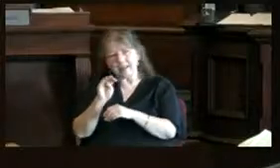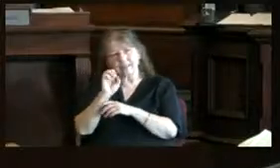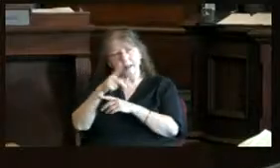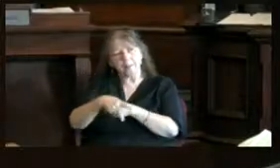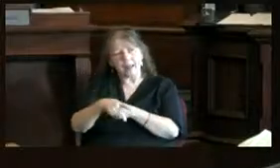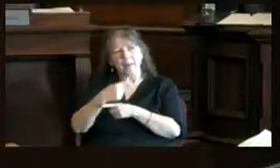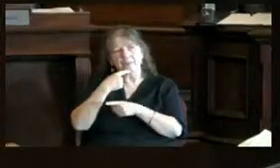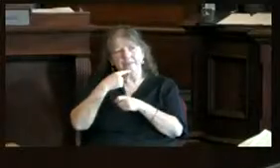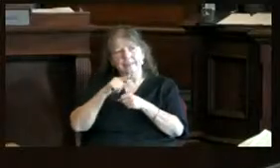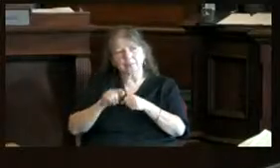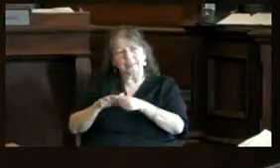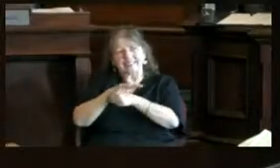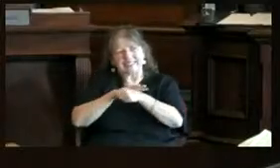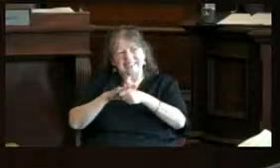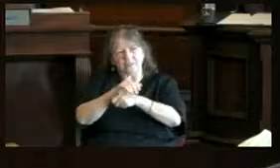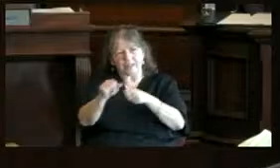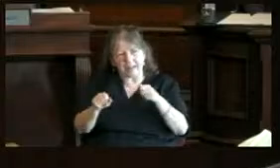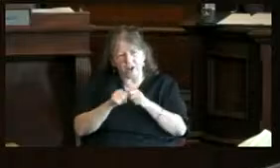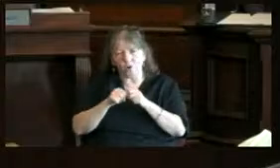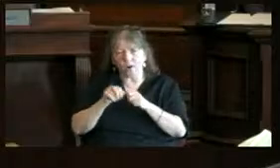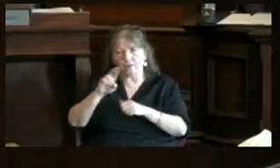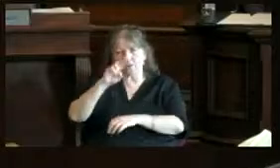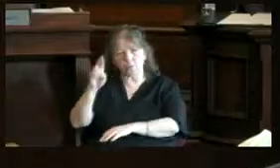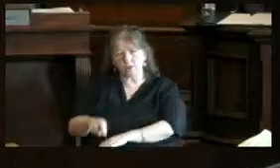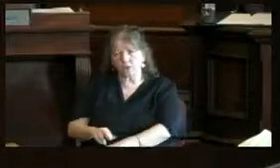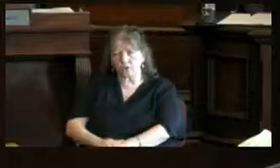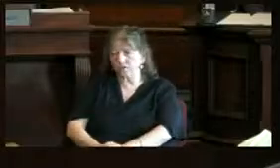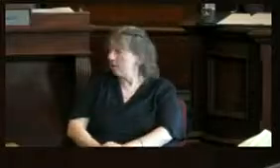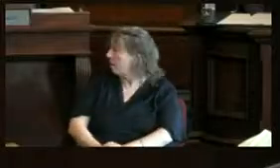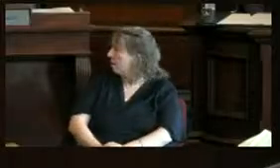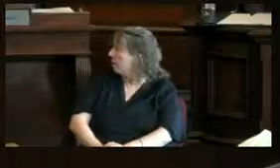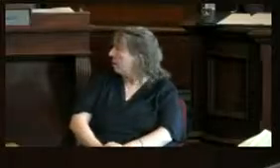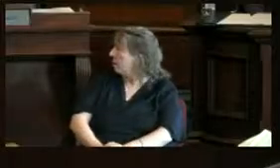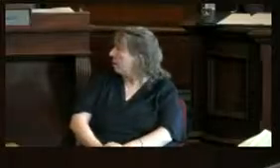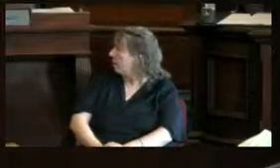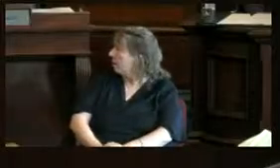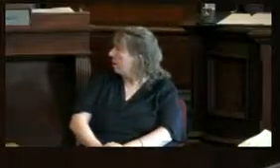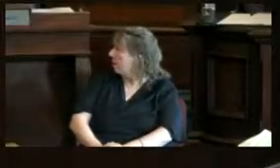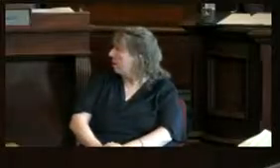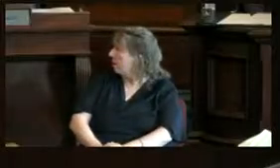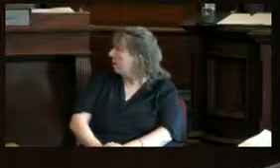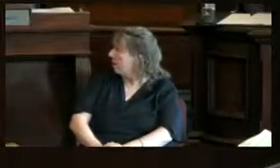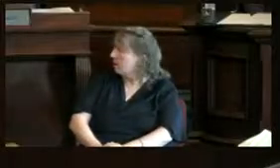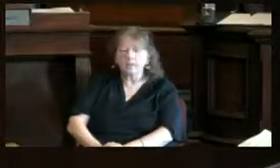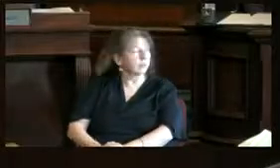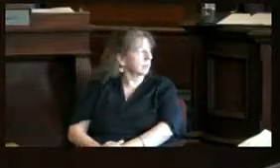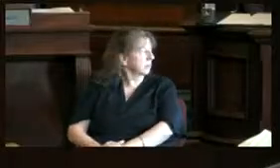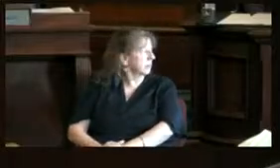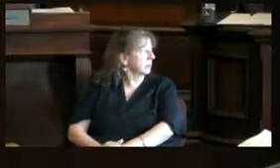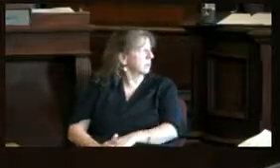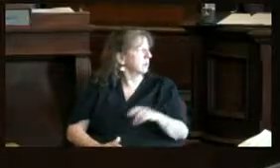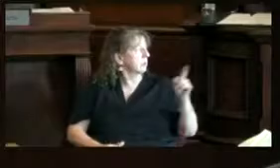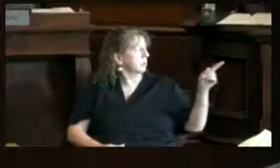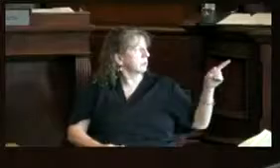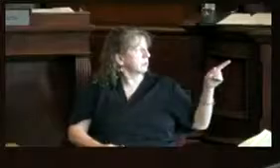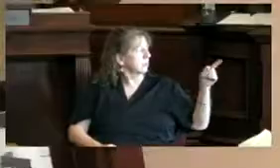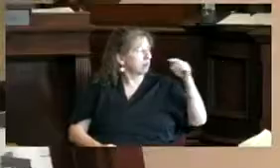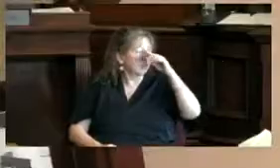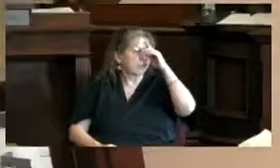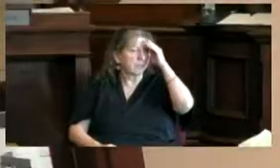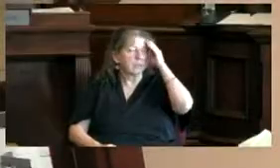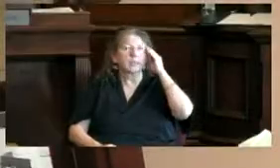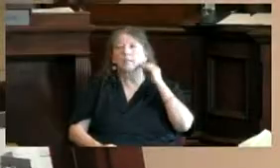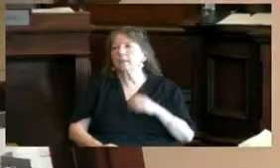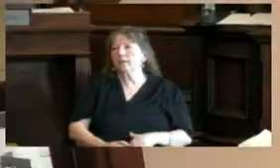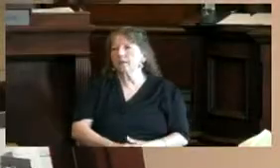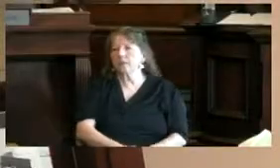the city of Rochester, though the vast majority of the city is eligible. Council Vice President? I just want to make a comment. I'm excited